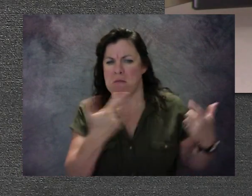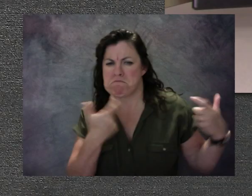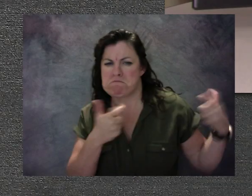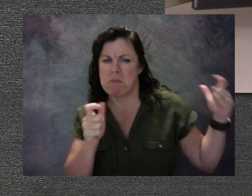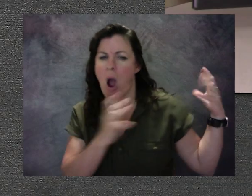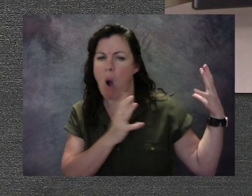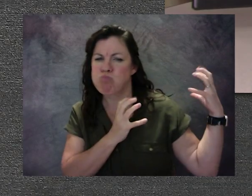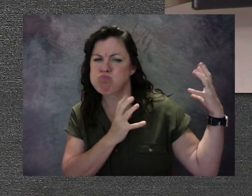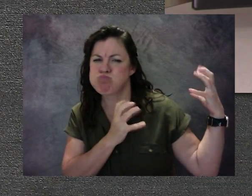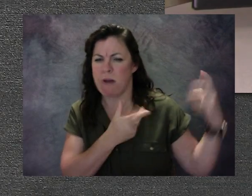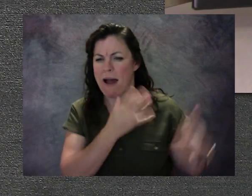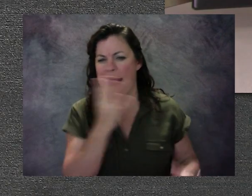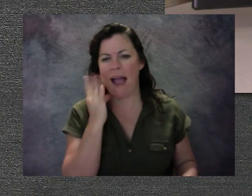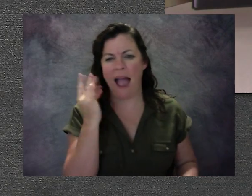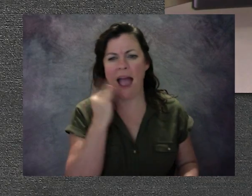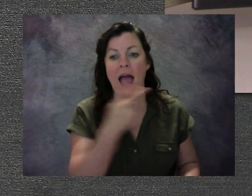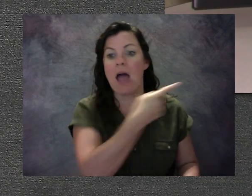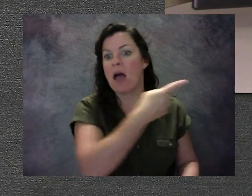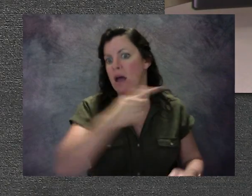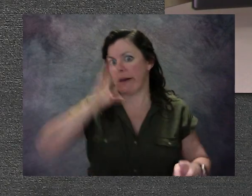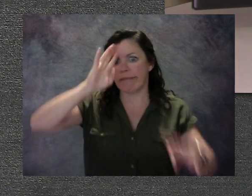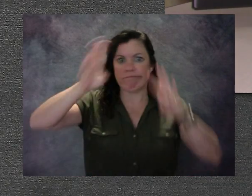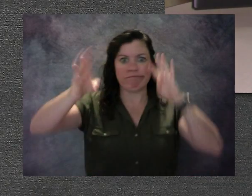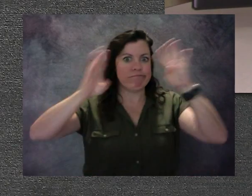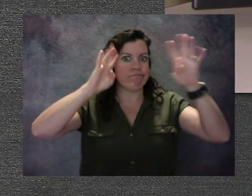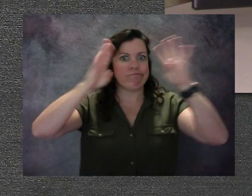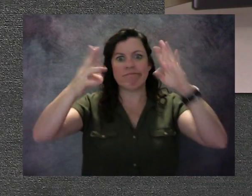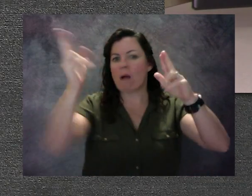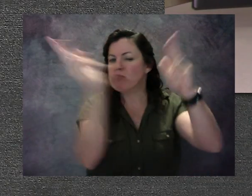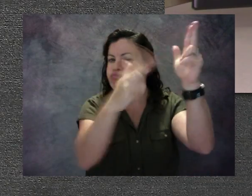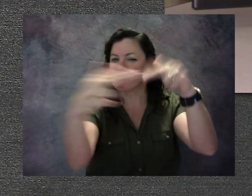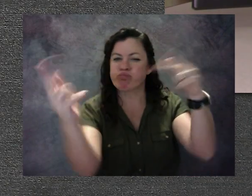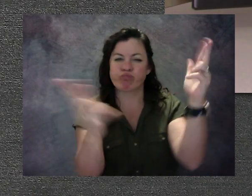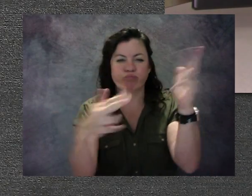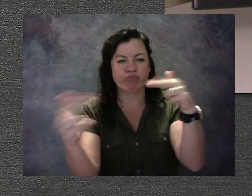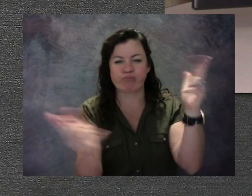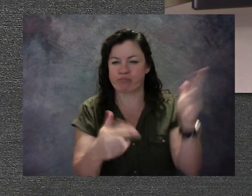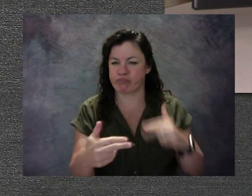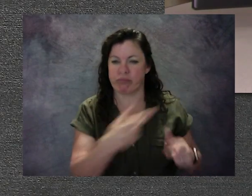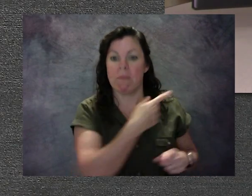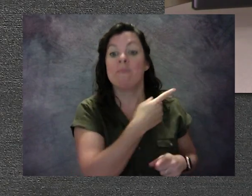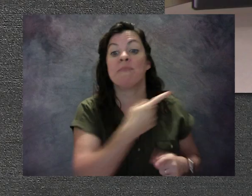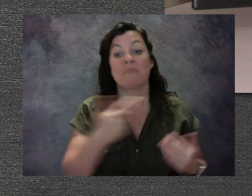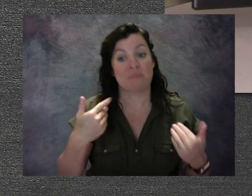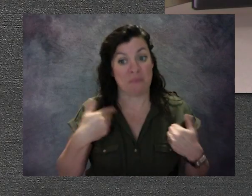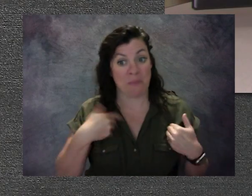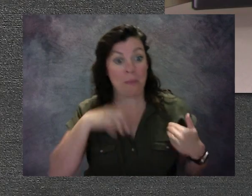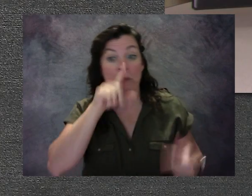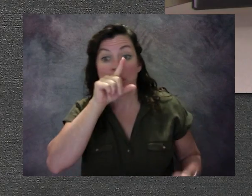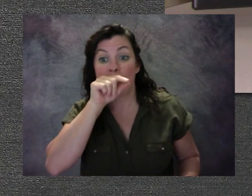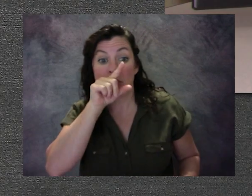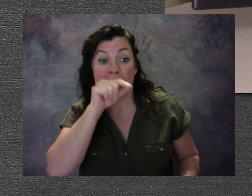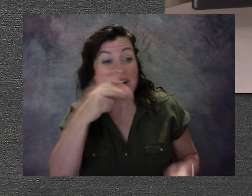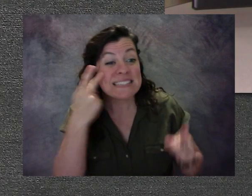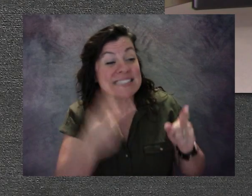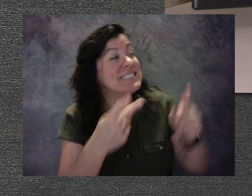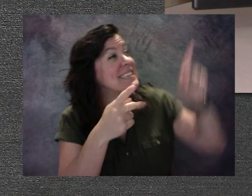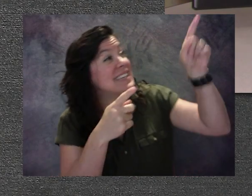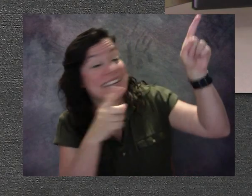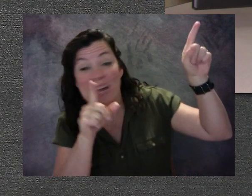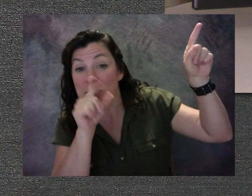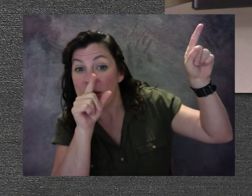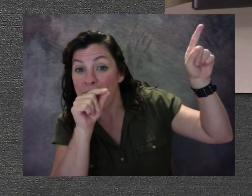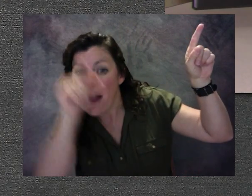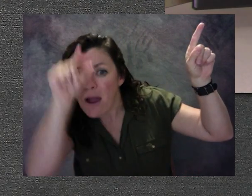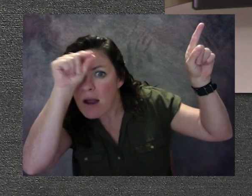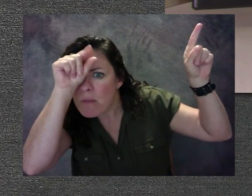a very famous painting called Cat and Bird. It's a picture of a cat, just the face, and that's called a portrait.